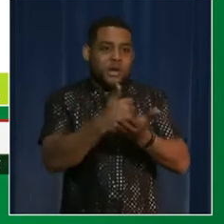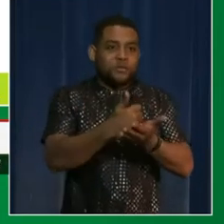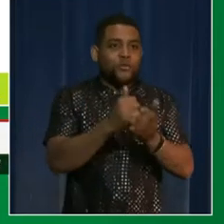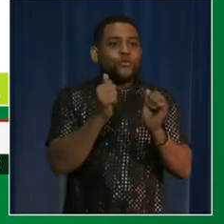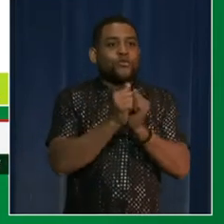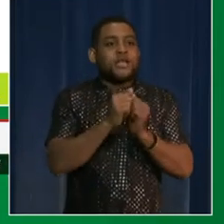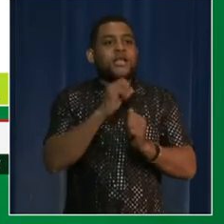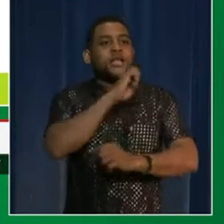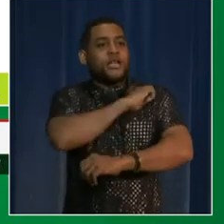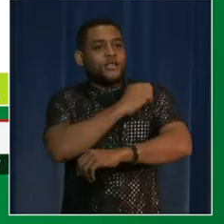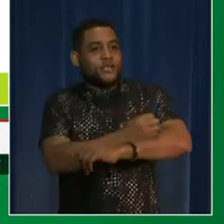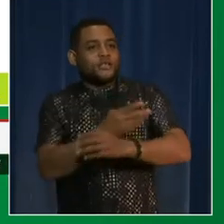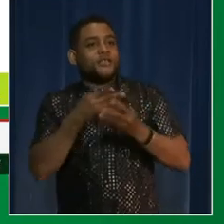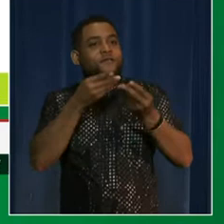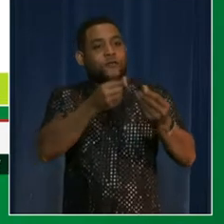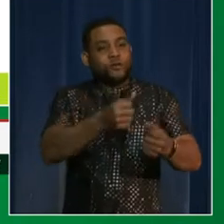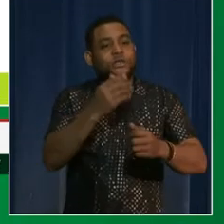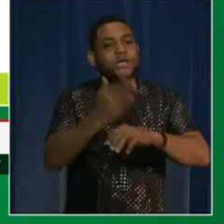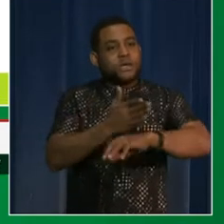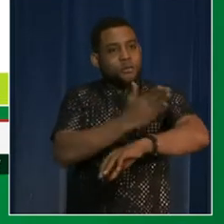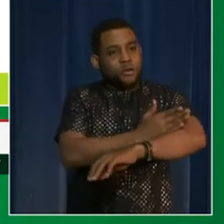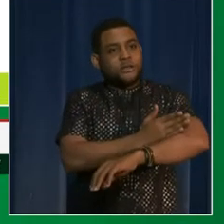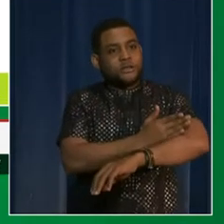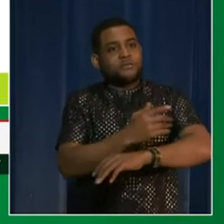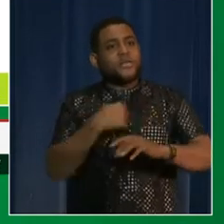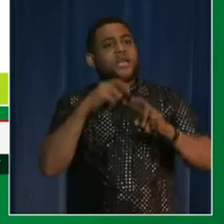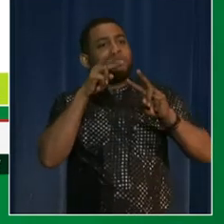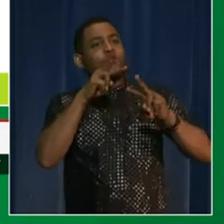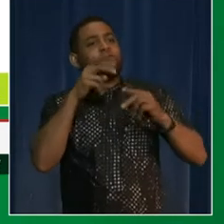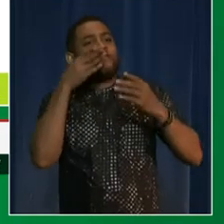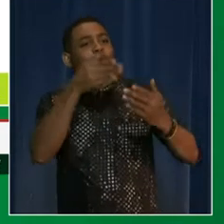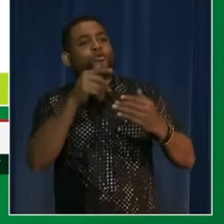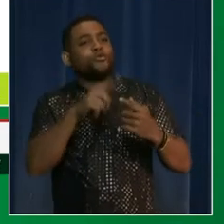information is on the next slide, and look forward to working with all of you. Thank you.